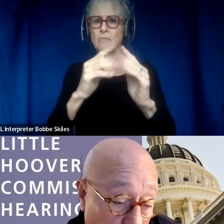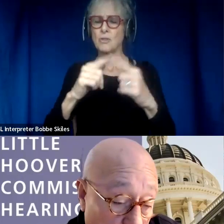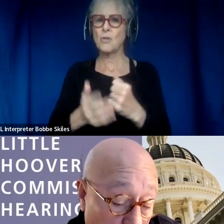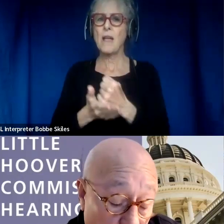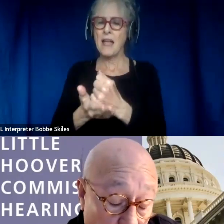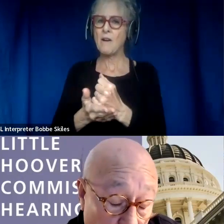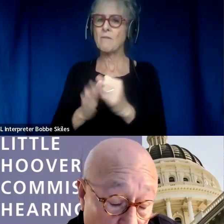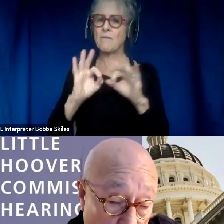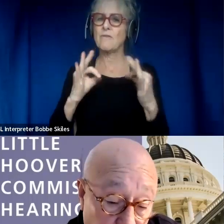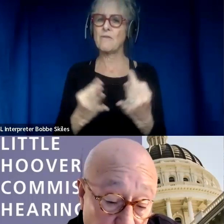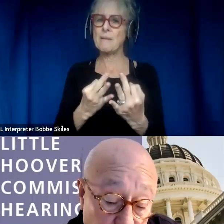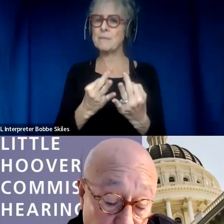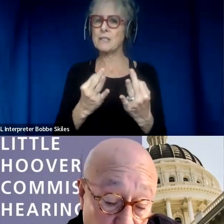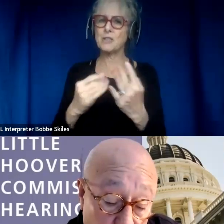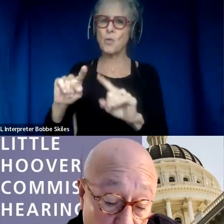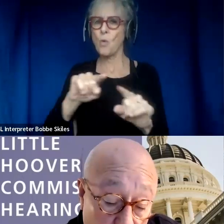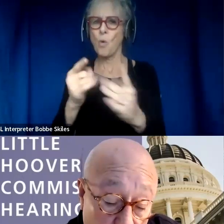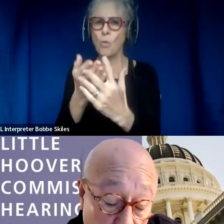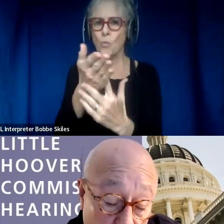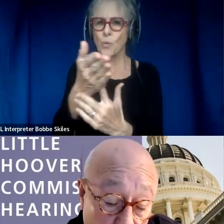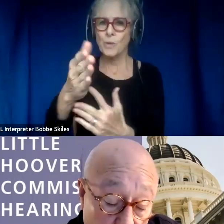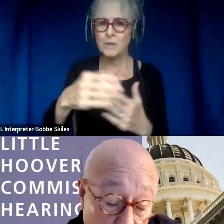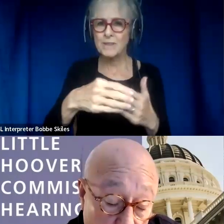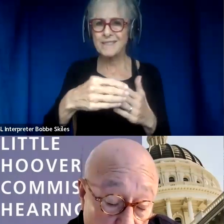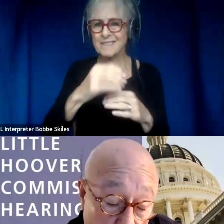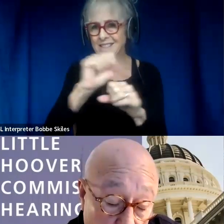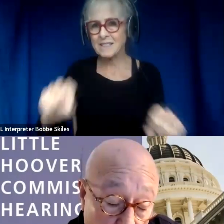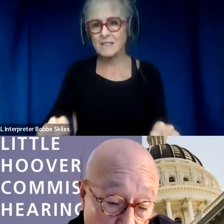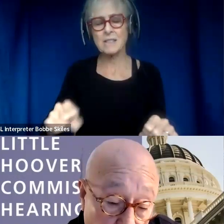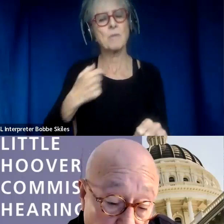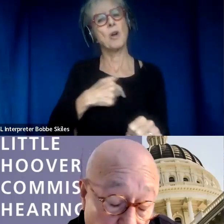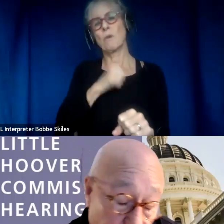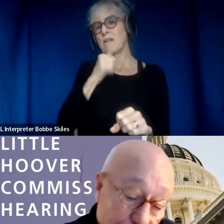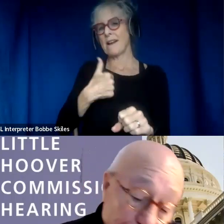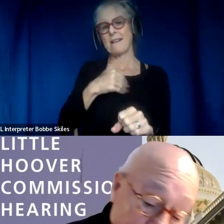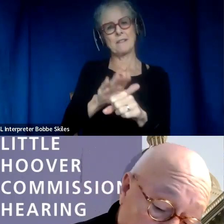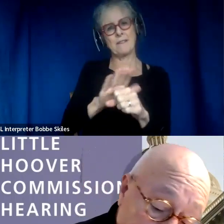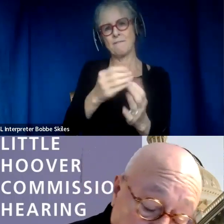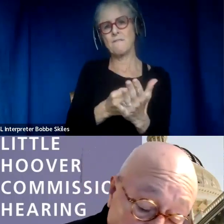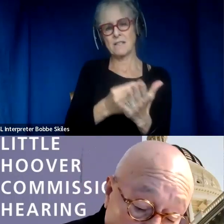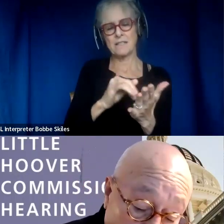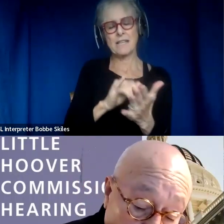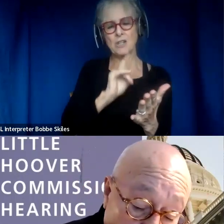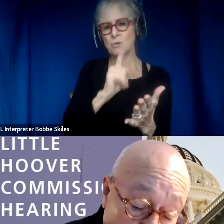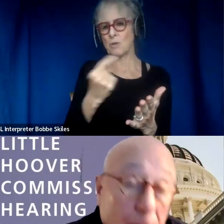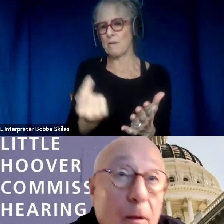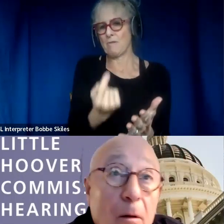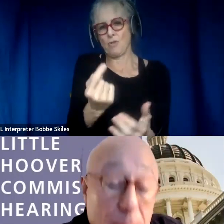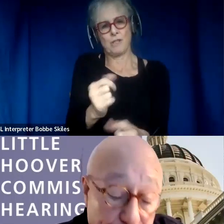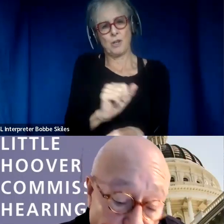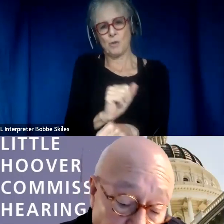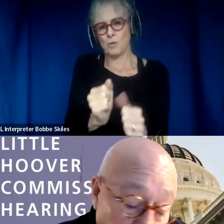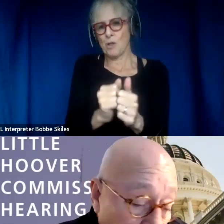navigate. Now, we've been severely underfunded, true, and we've only been working with the early start families, but we